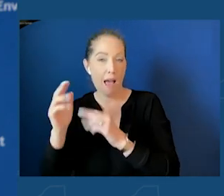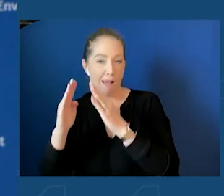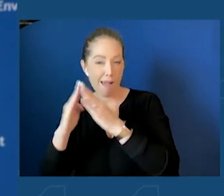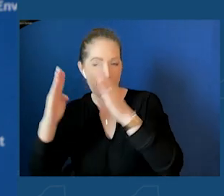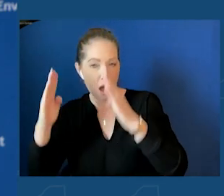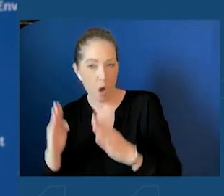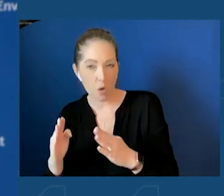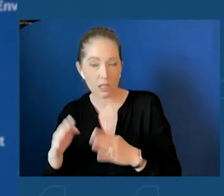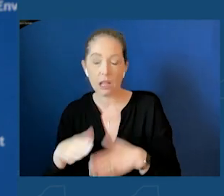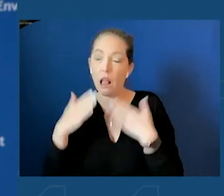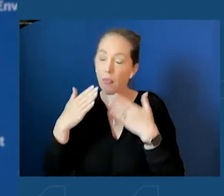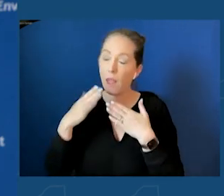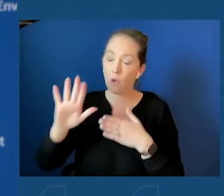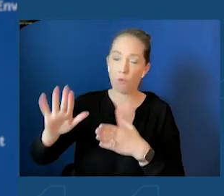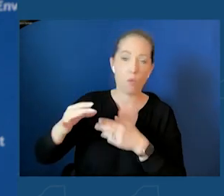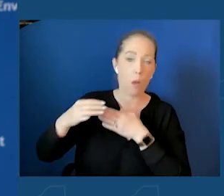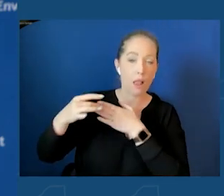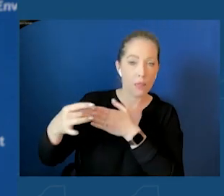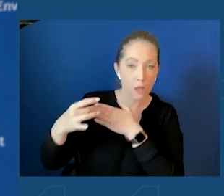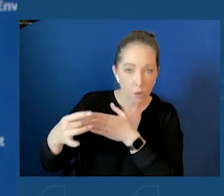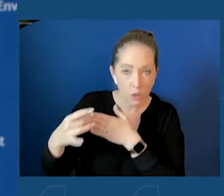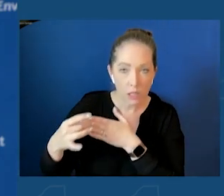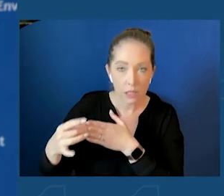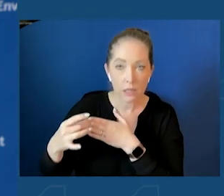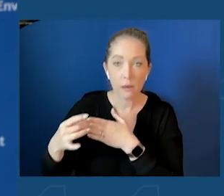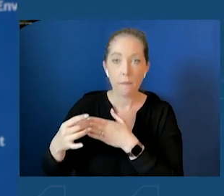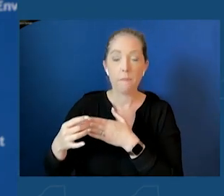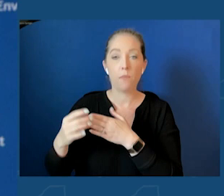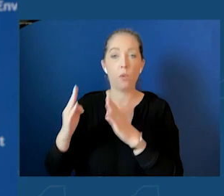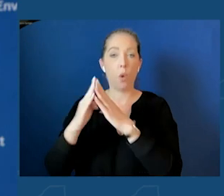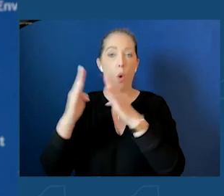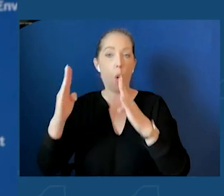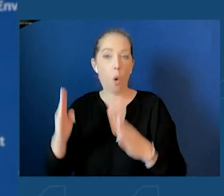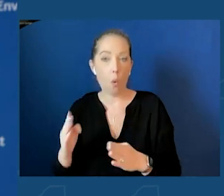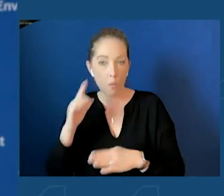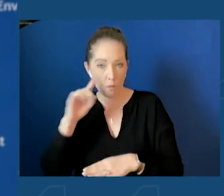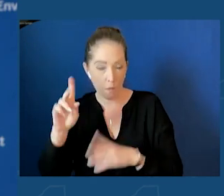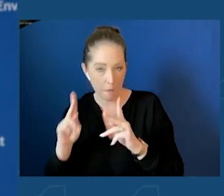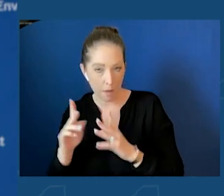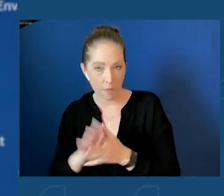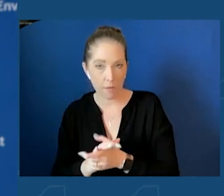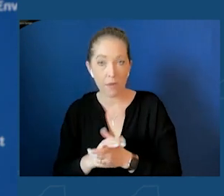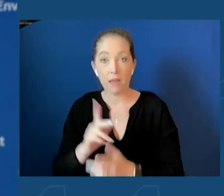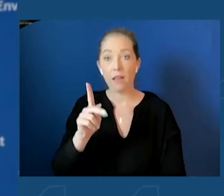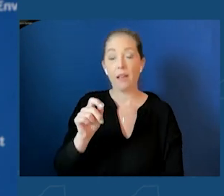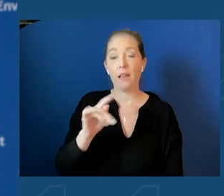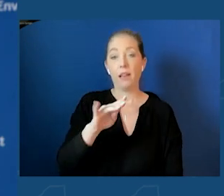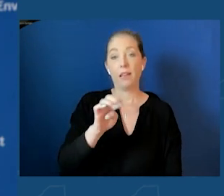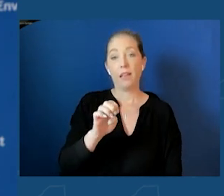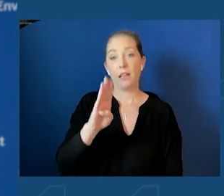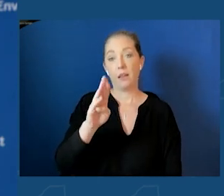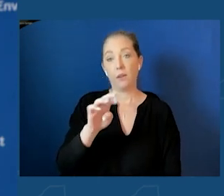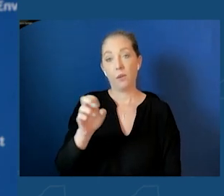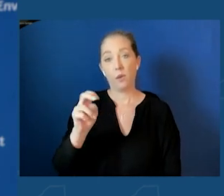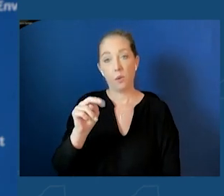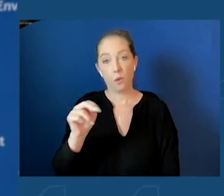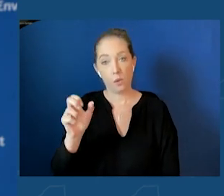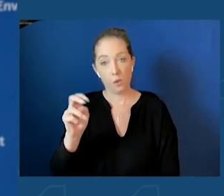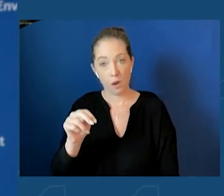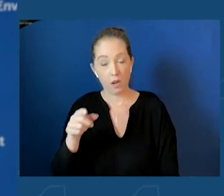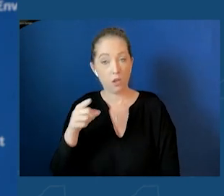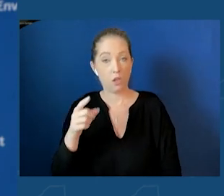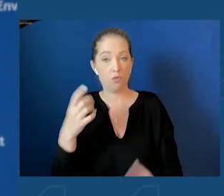Visnaskis for leading homes and community renewal. Katie Brennan, the President and Executive Director of the New York State Office of Resilient Homes